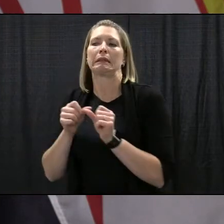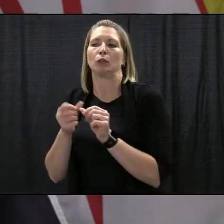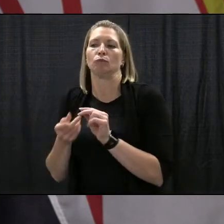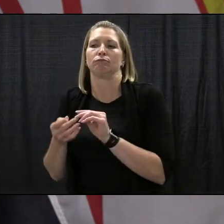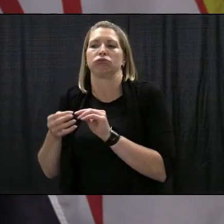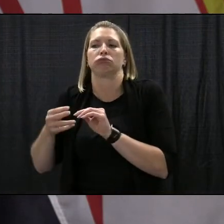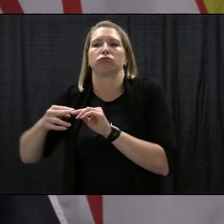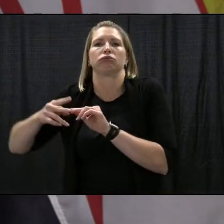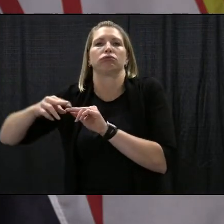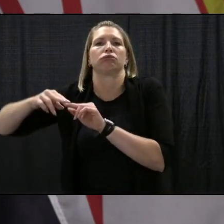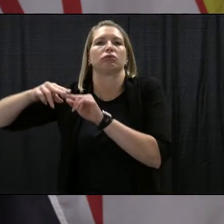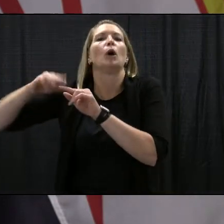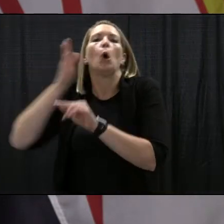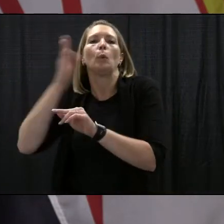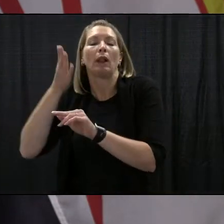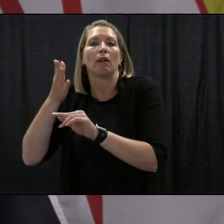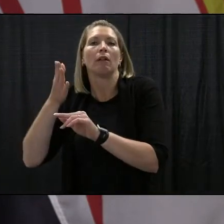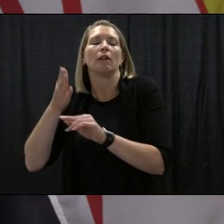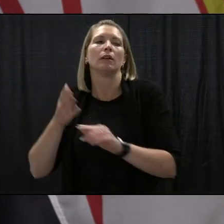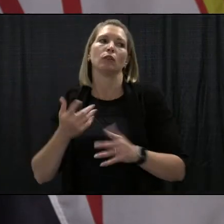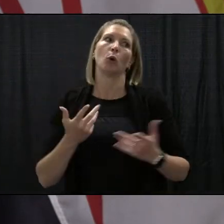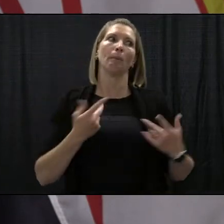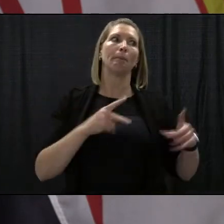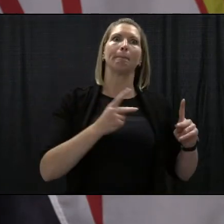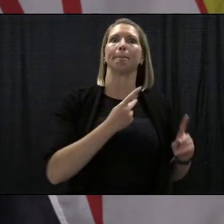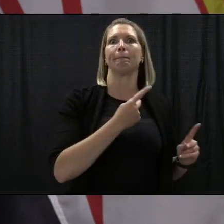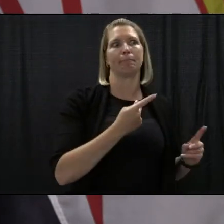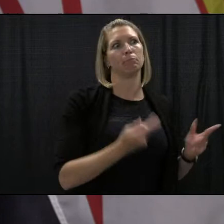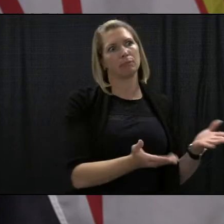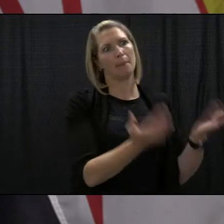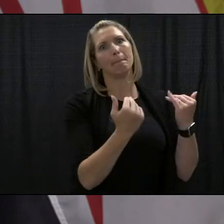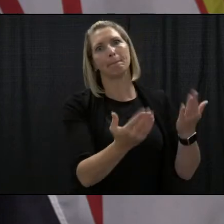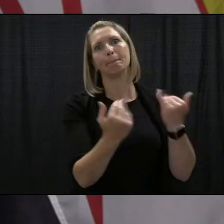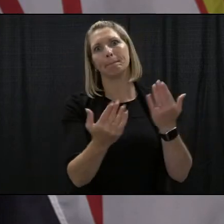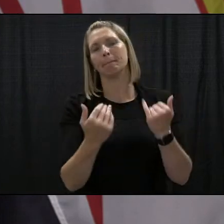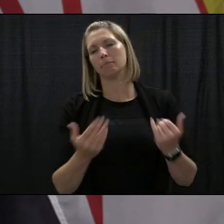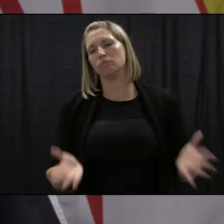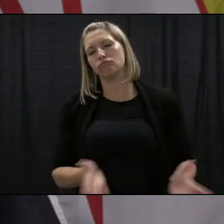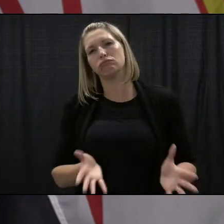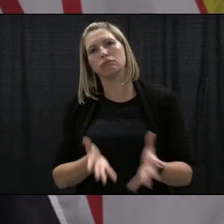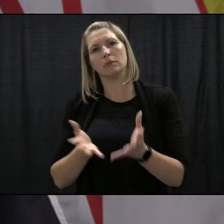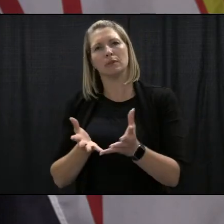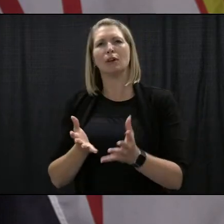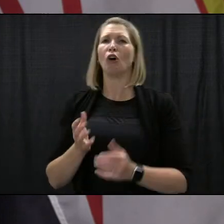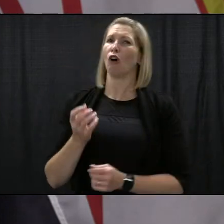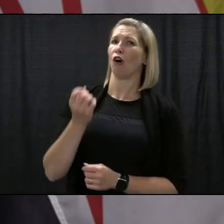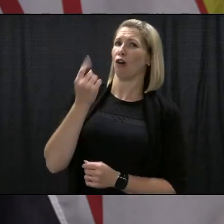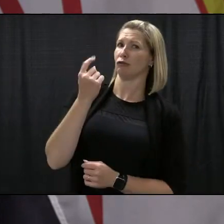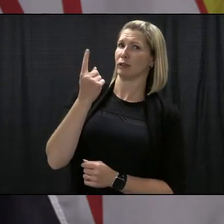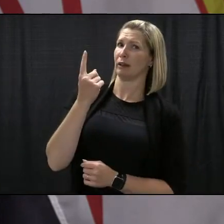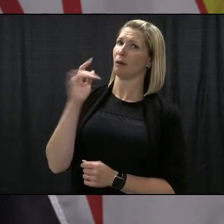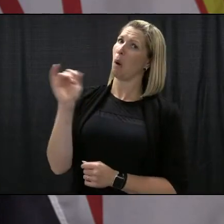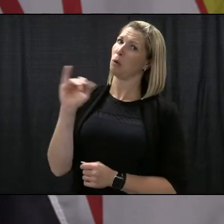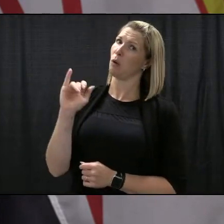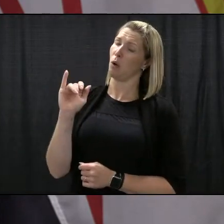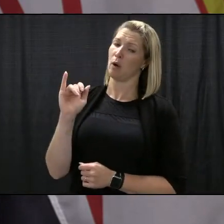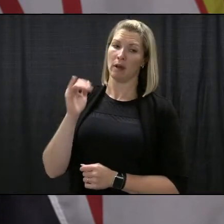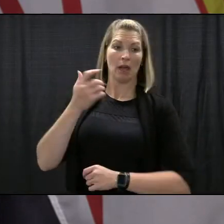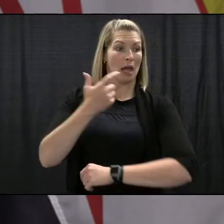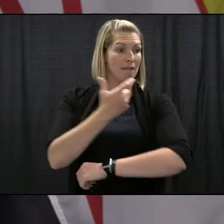you. This is safe and effective, and it is common practice in vaccination programs to interchange